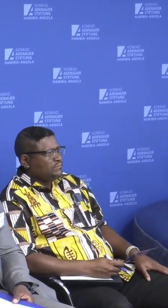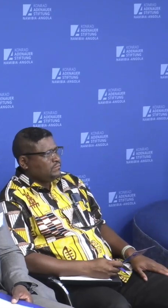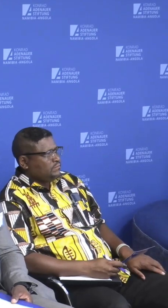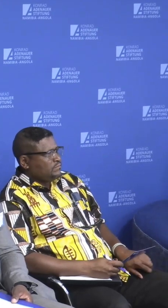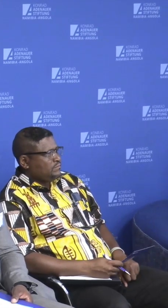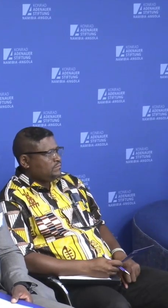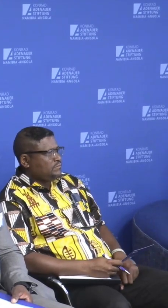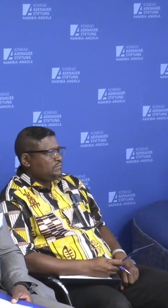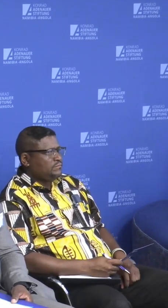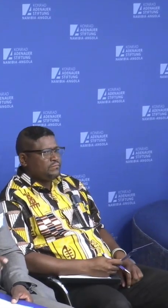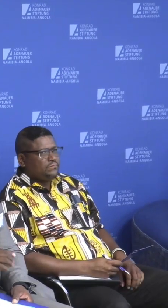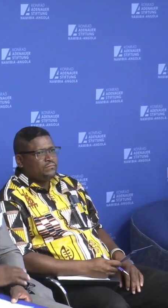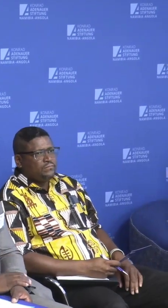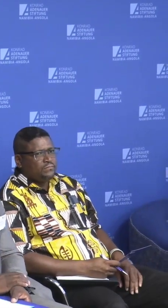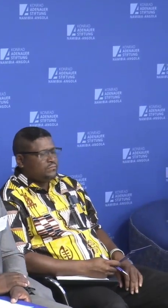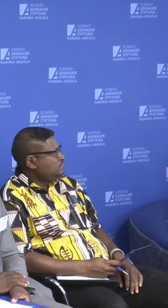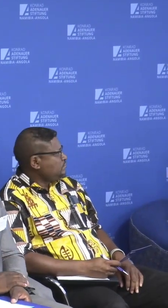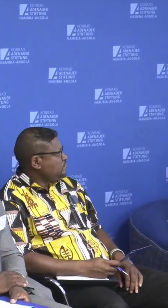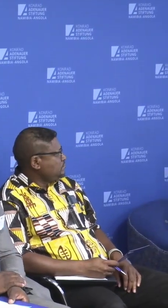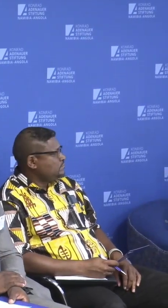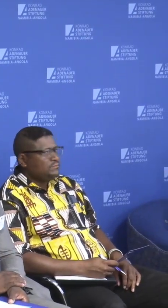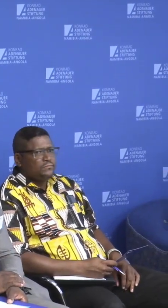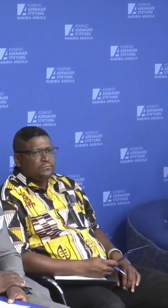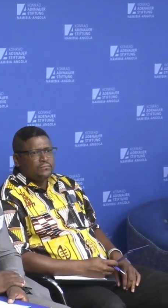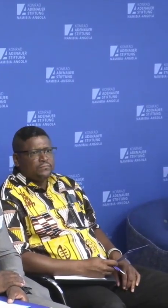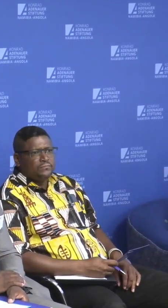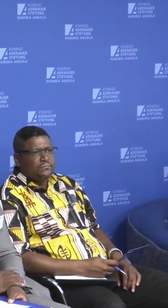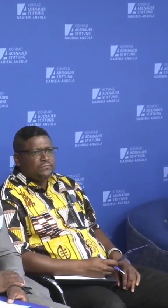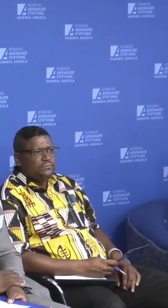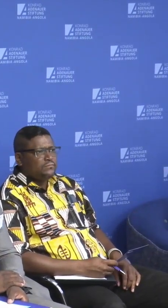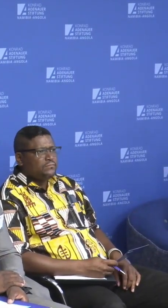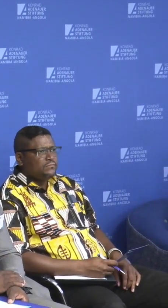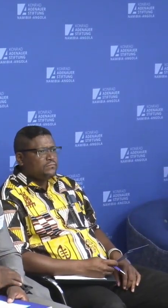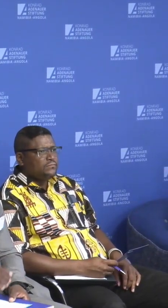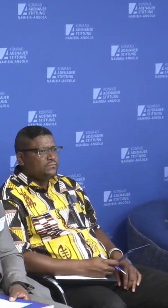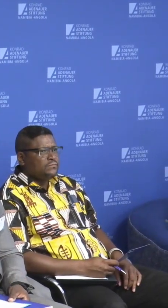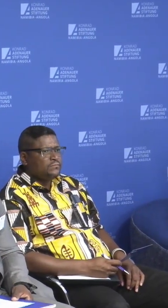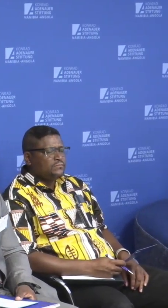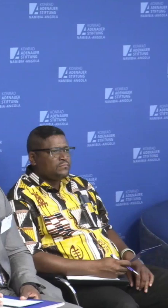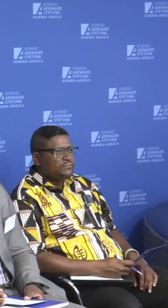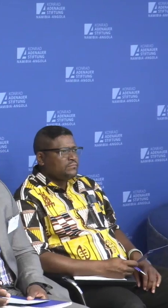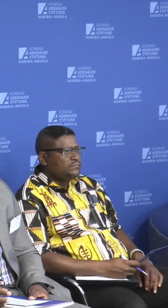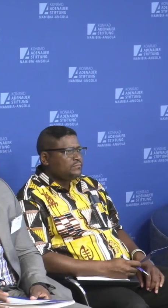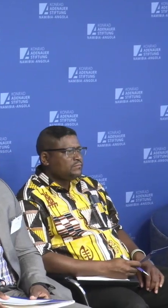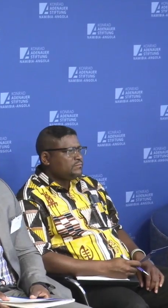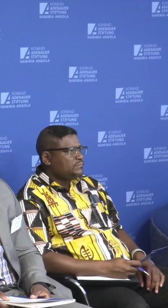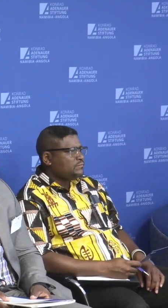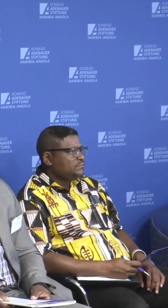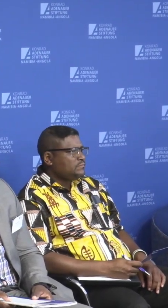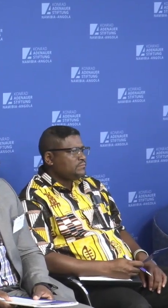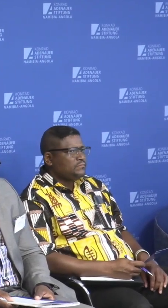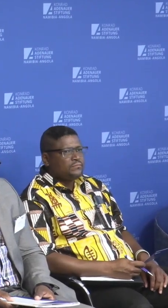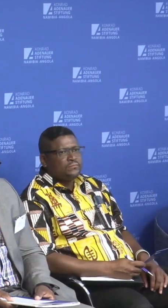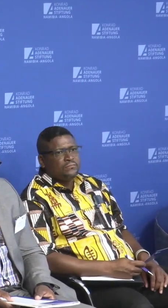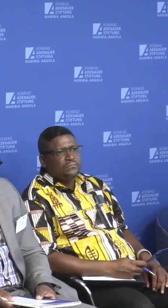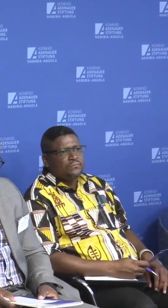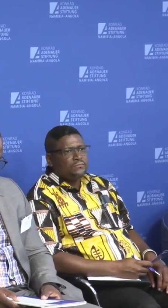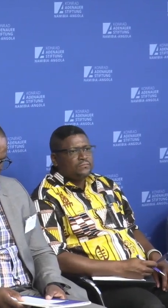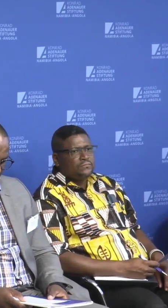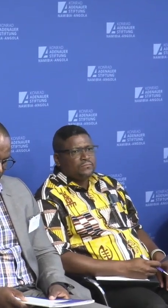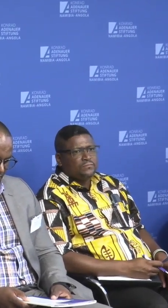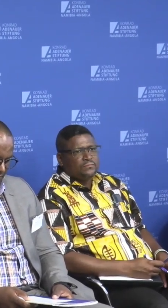Director at the Ministry of Higher Education, Technology and Innovation. Dr. Lishu Mundia, Director Research,